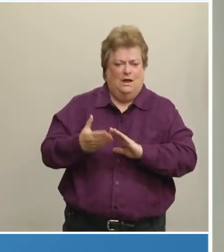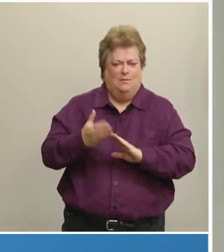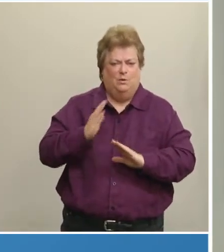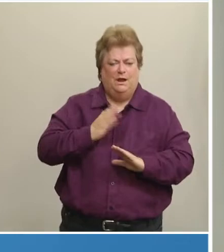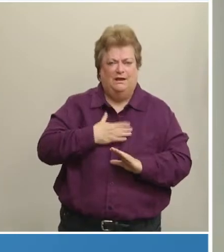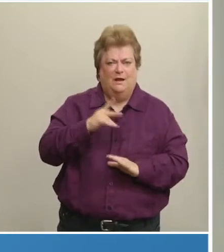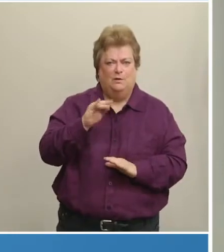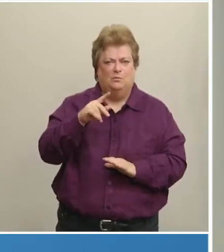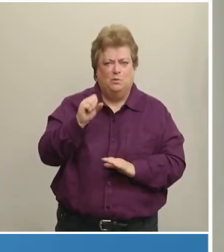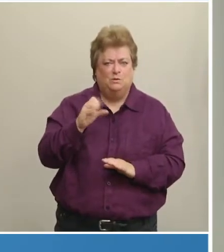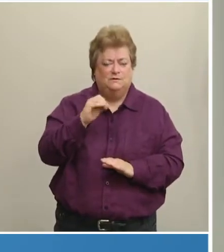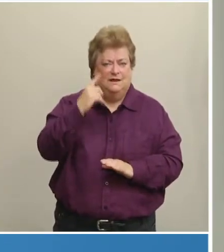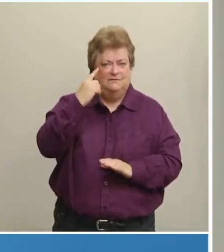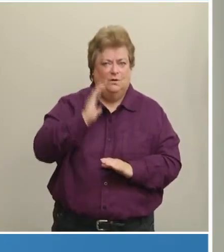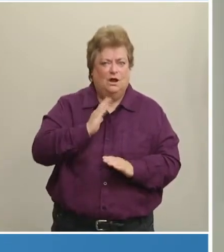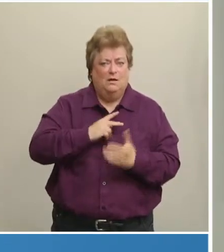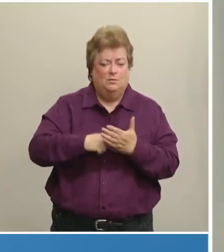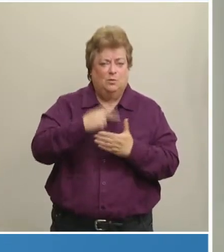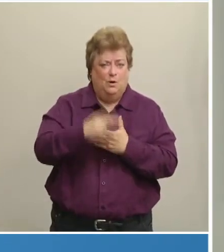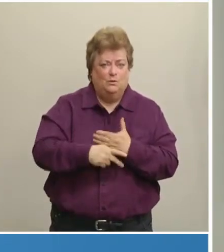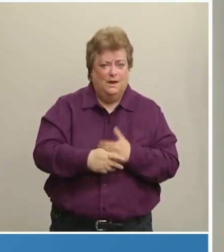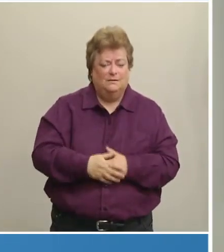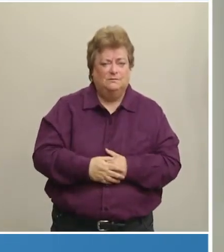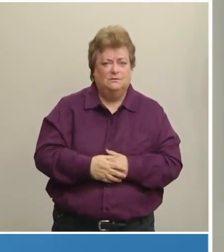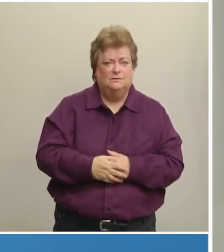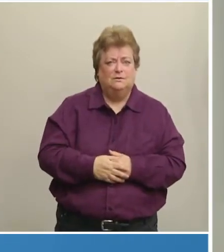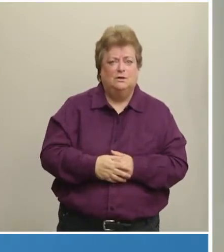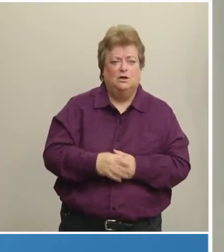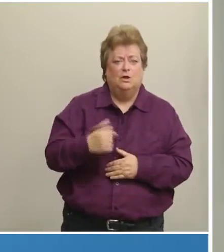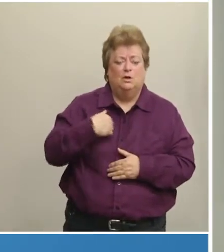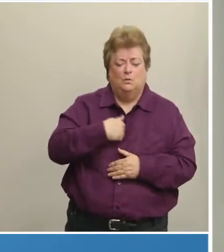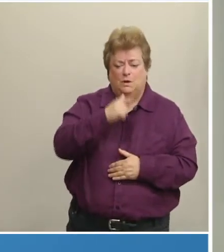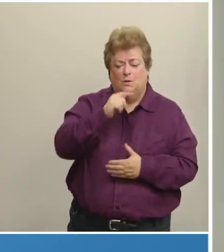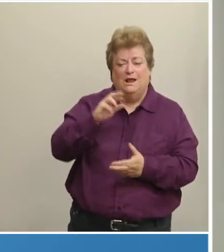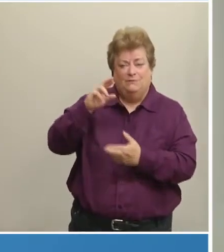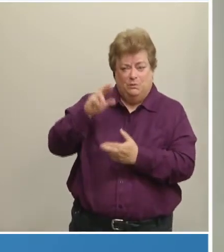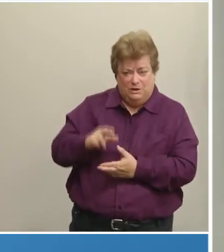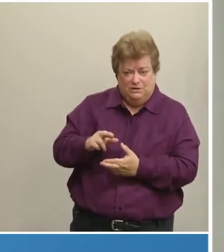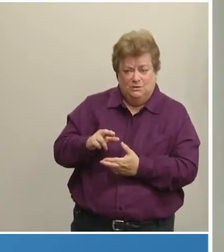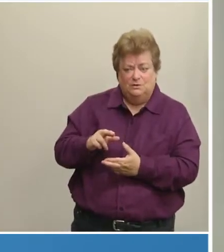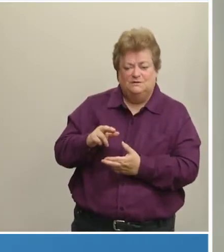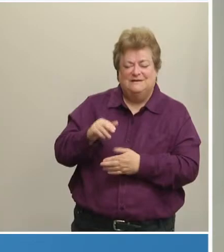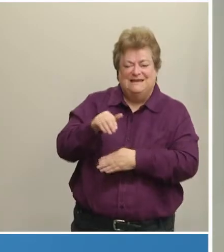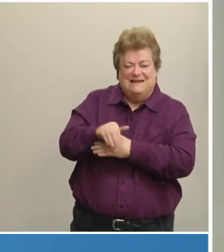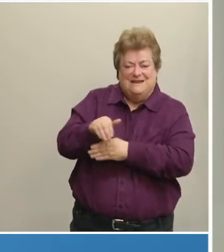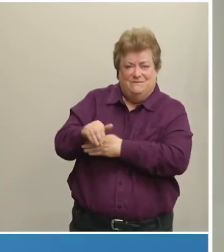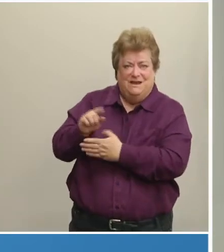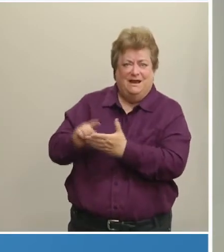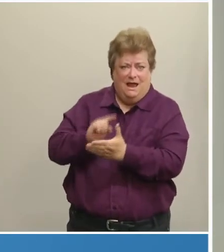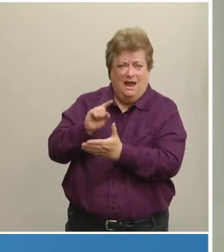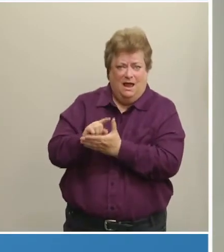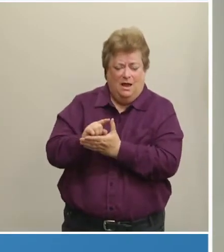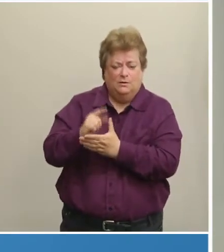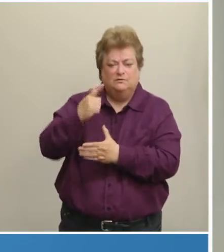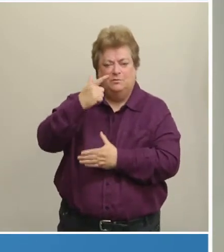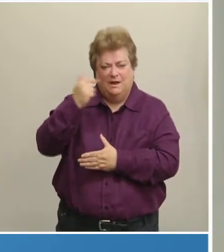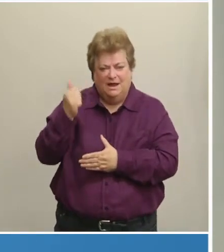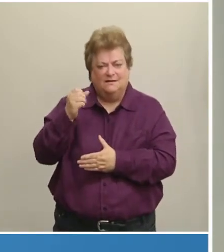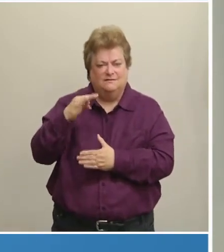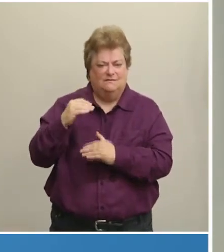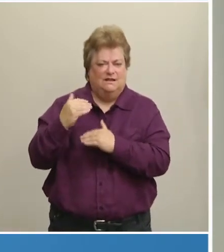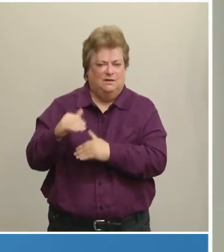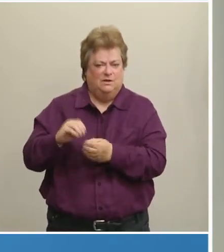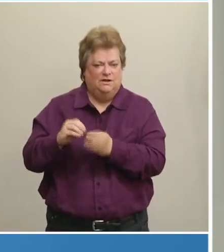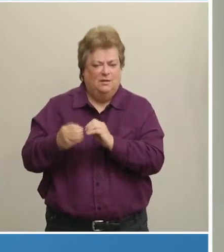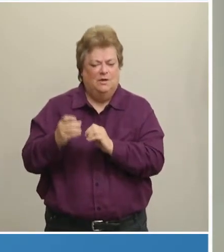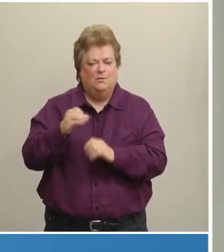and to programming as well. We are planning that there will be reduced evening hours this year due to the limited